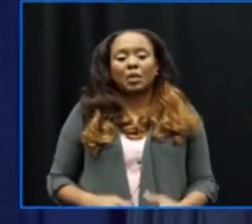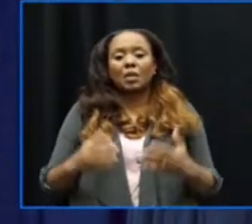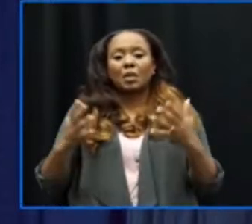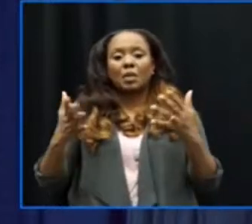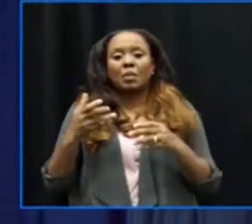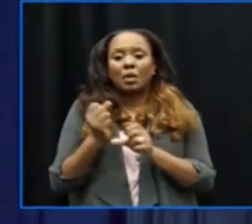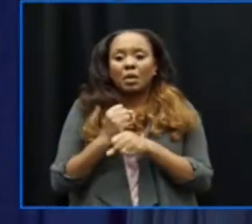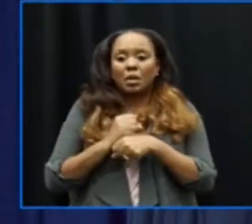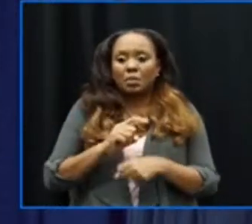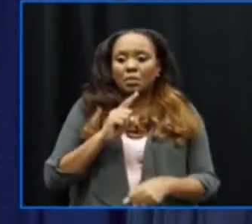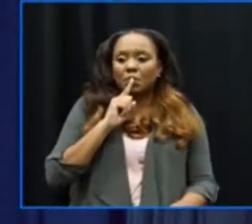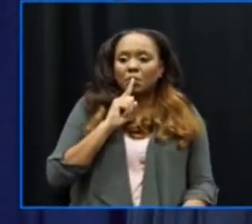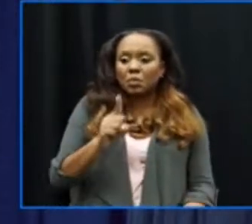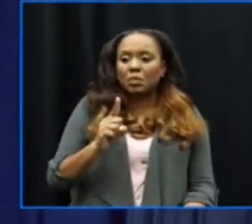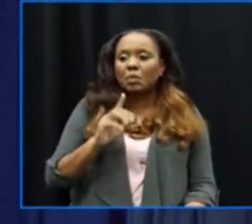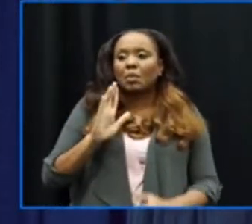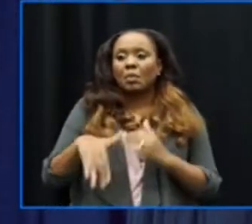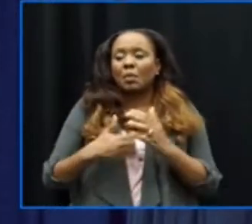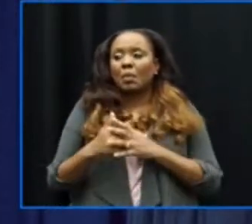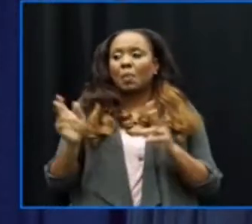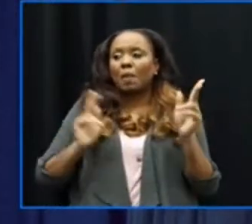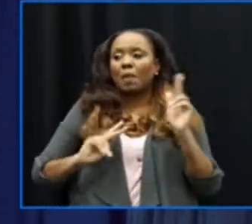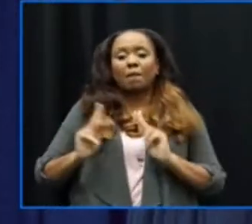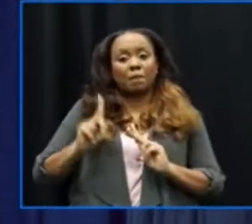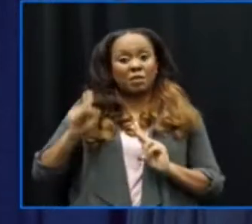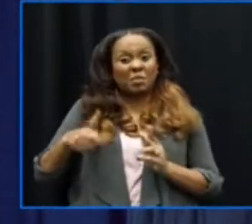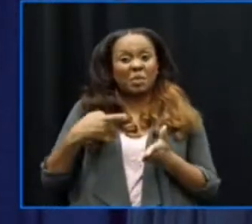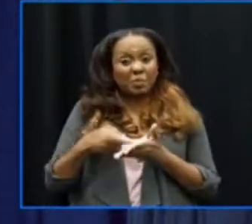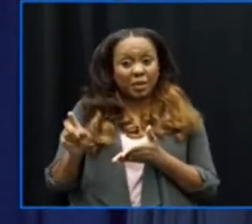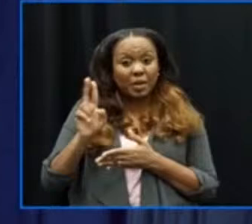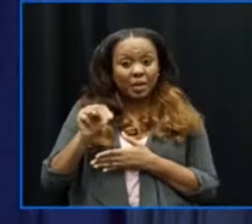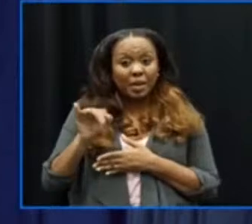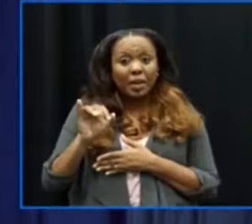who should be contributing to the fund.